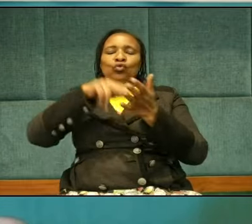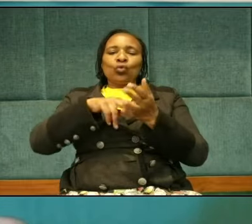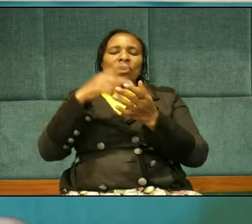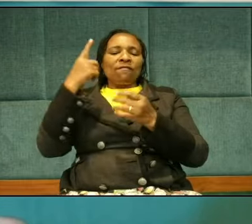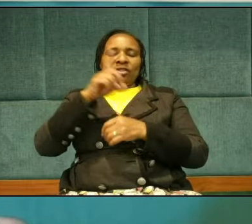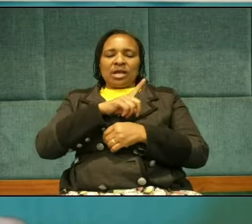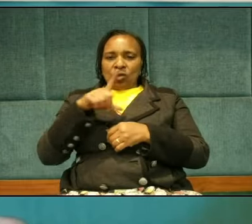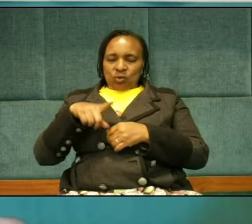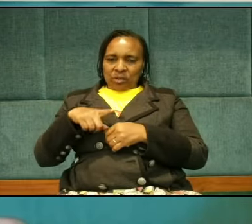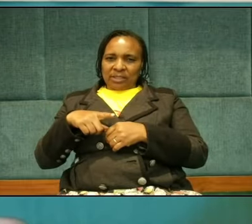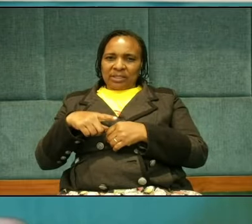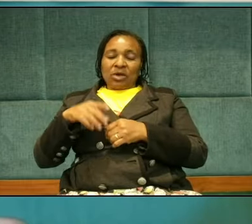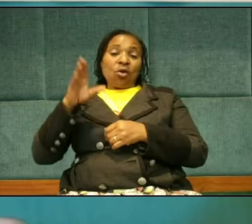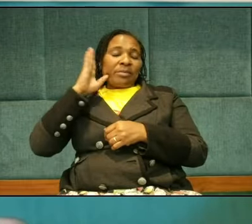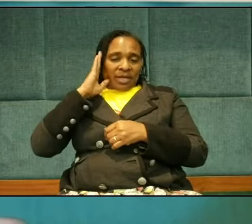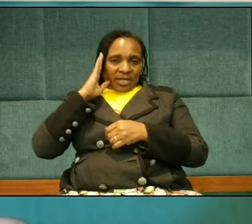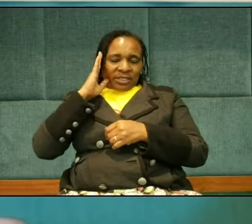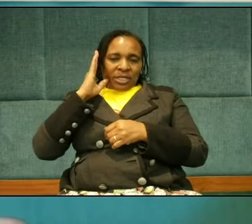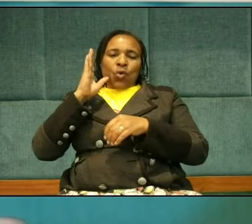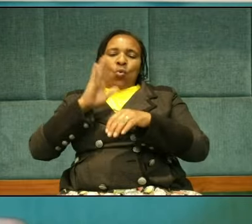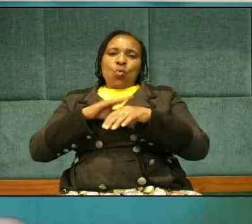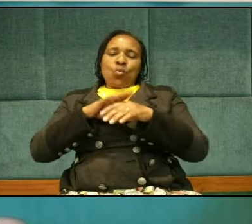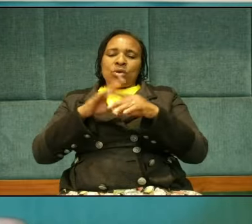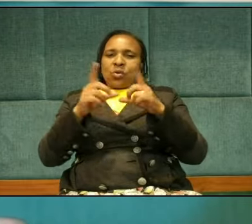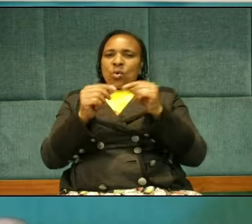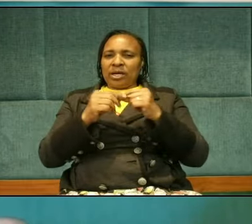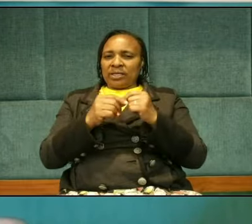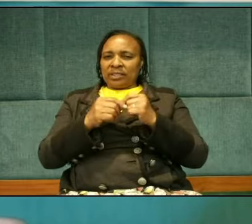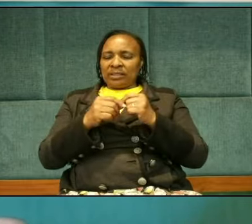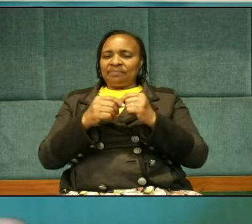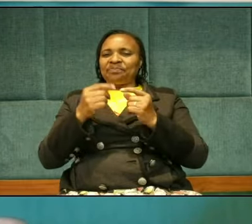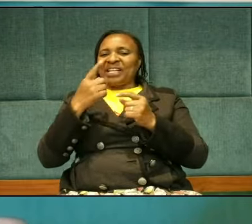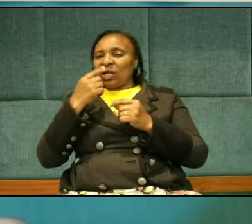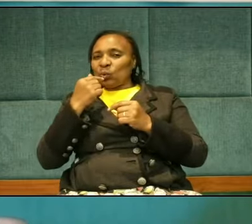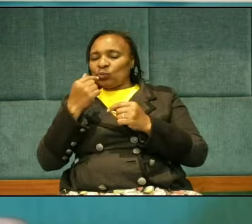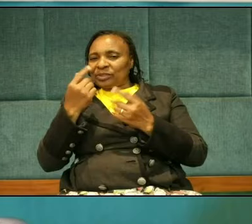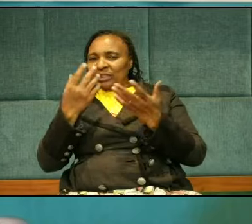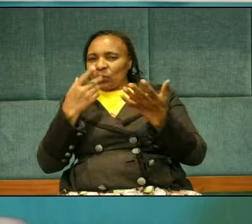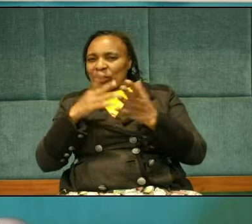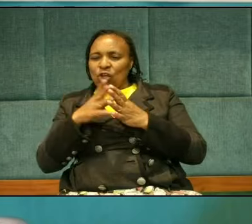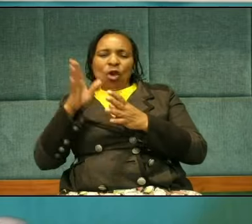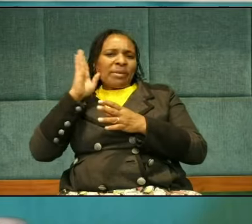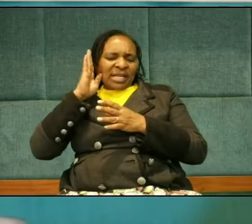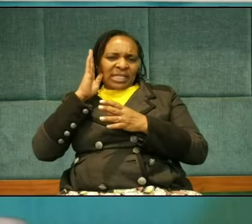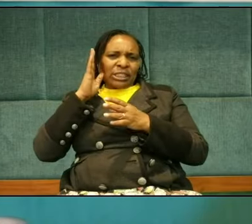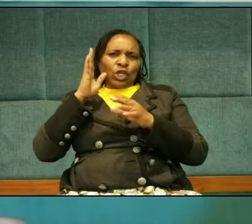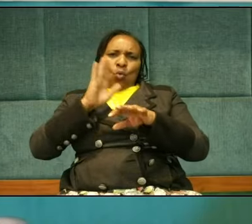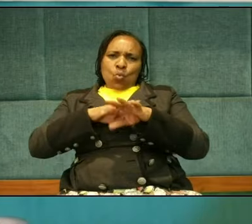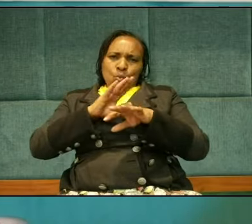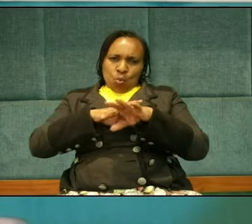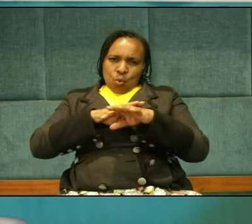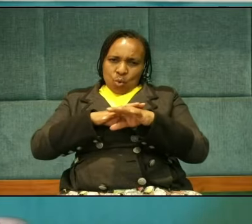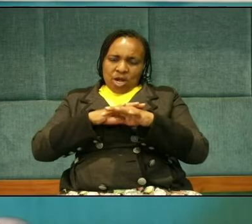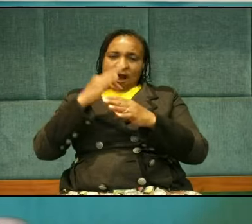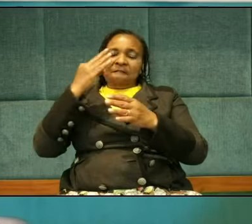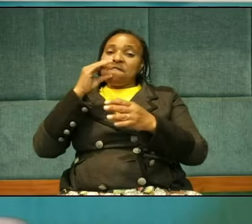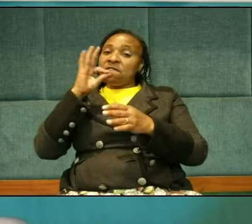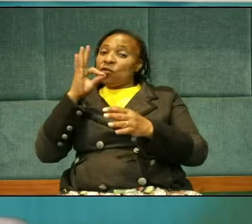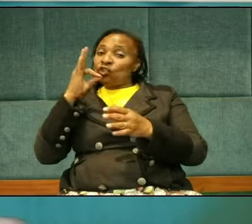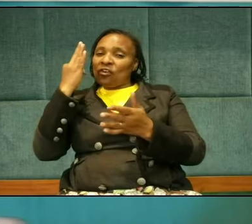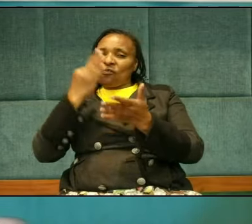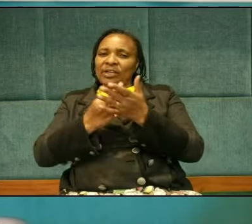the Lord. Obedience is a good word. Ellen G. White says that obedience is the fruit of faith. Hopefully,